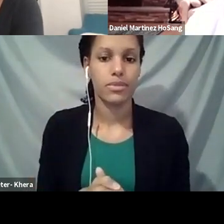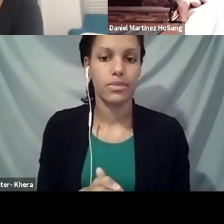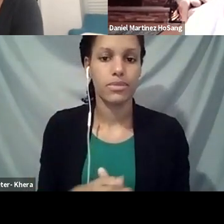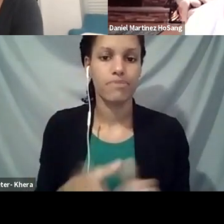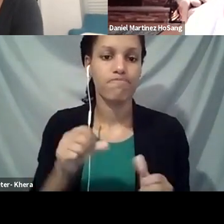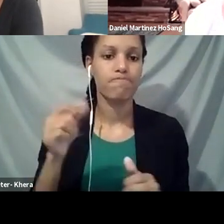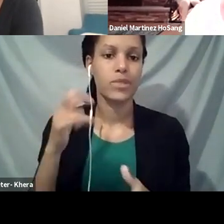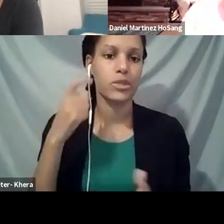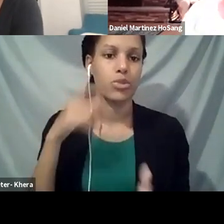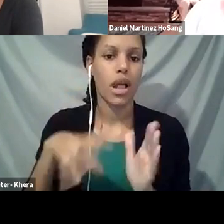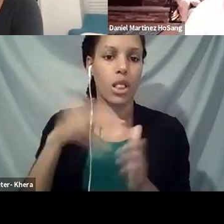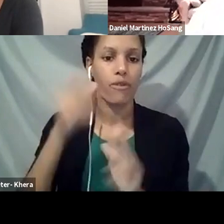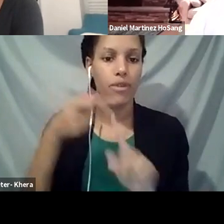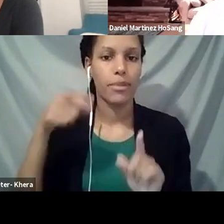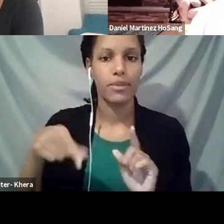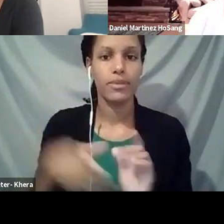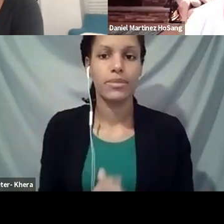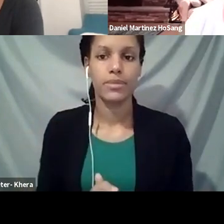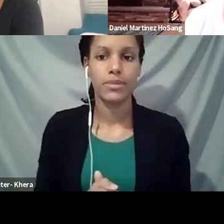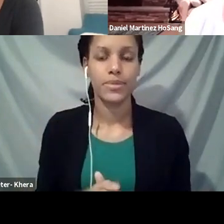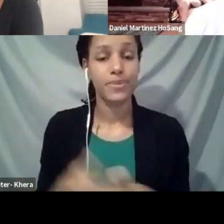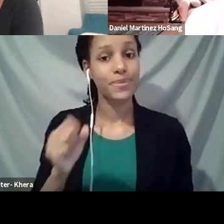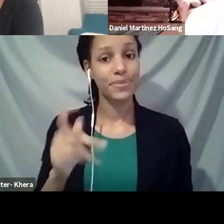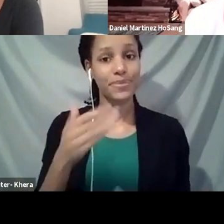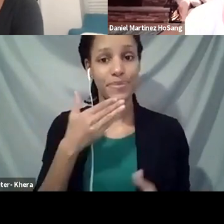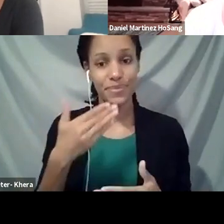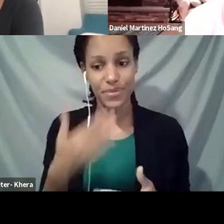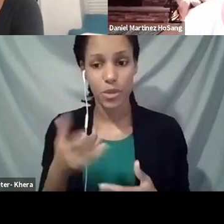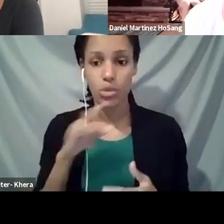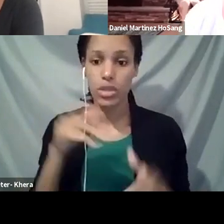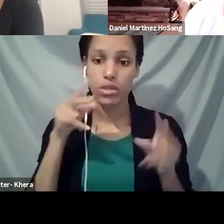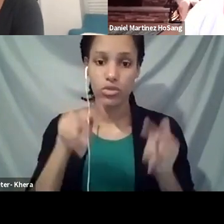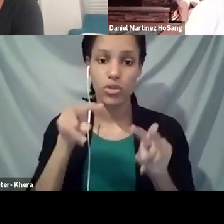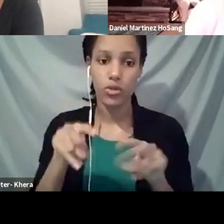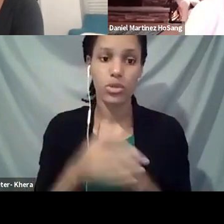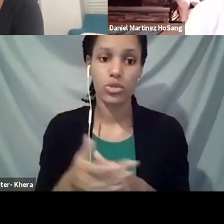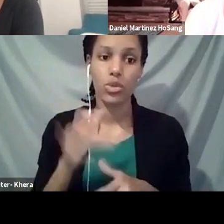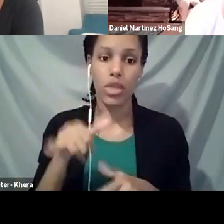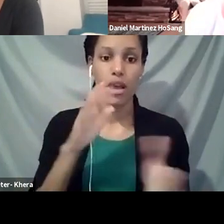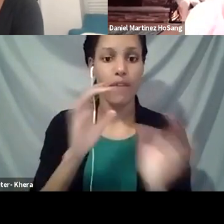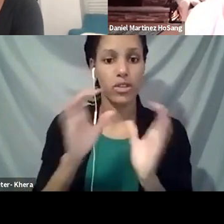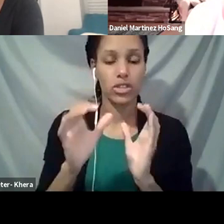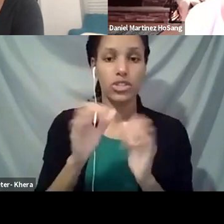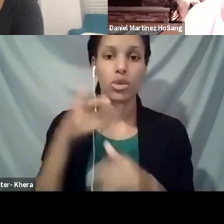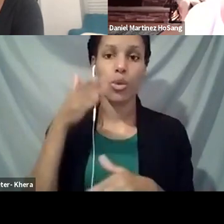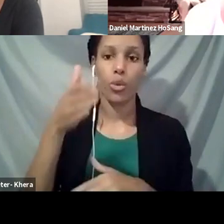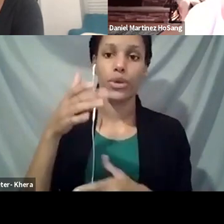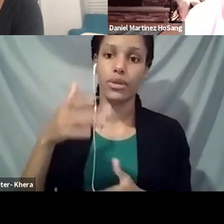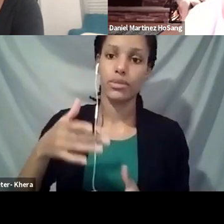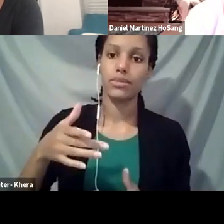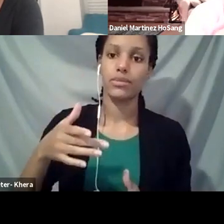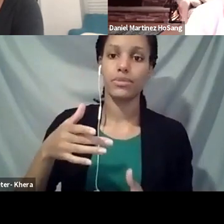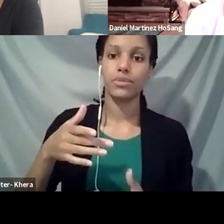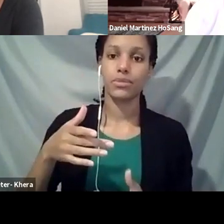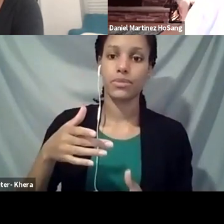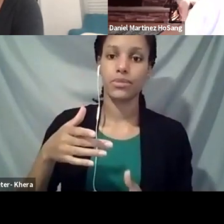learned from this. Great. Okay. Thanks, Odette. We look forward, you know, in the conversation we'll have, which follows, also learning more about your work